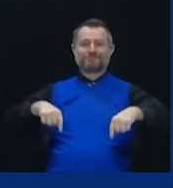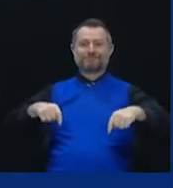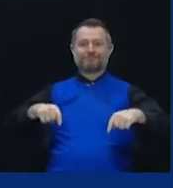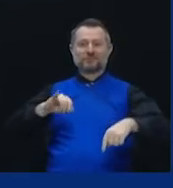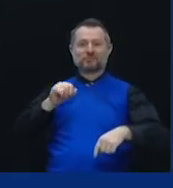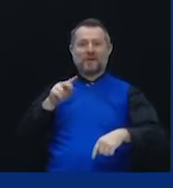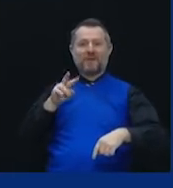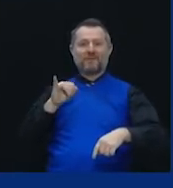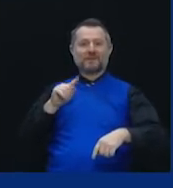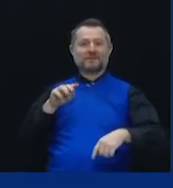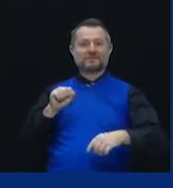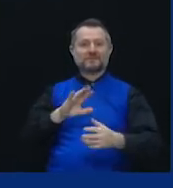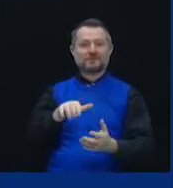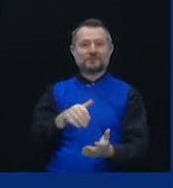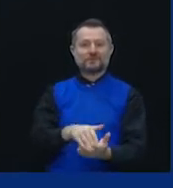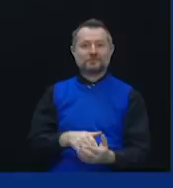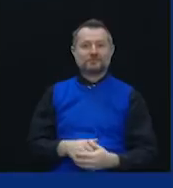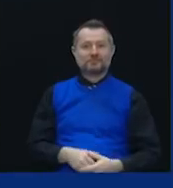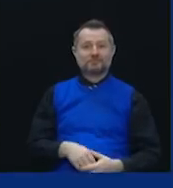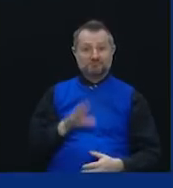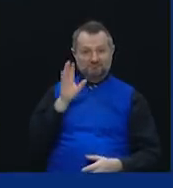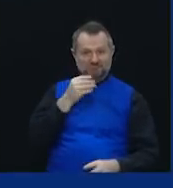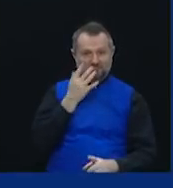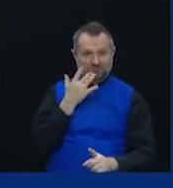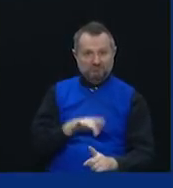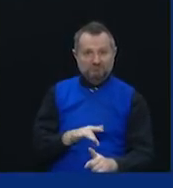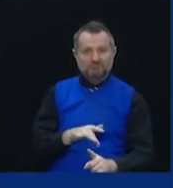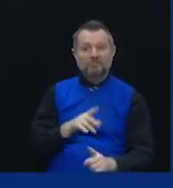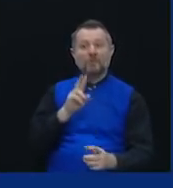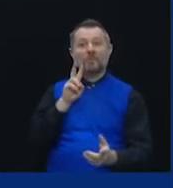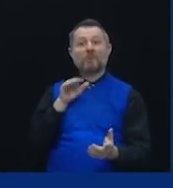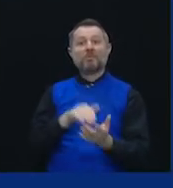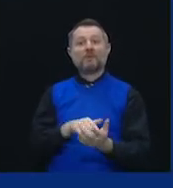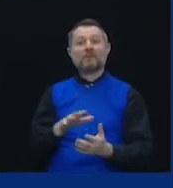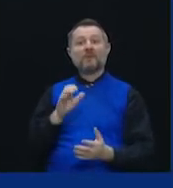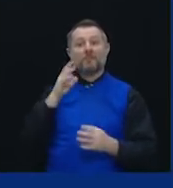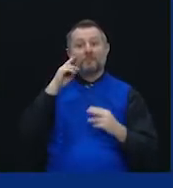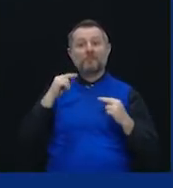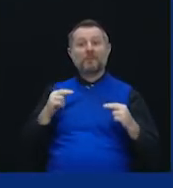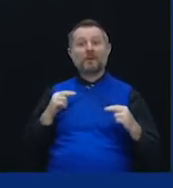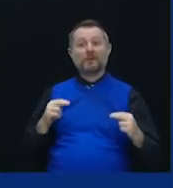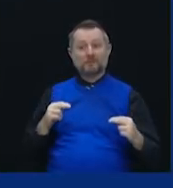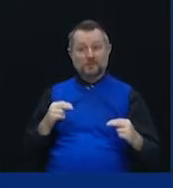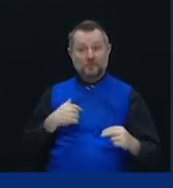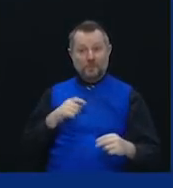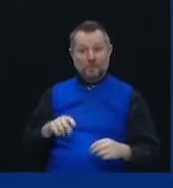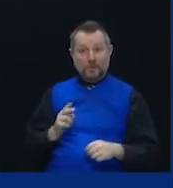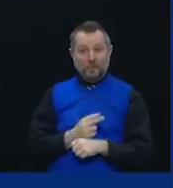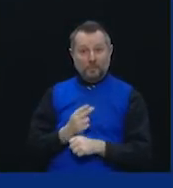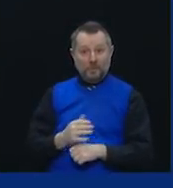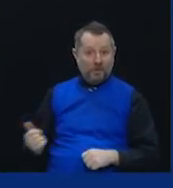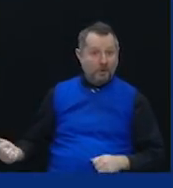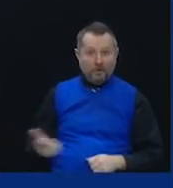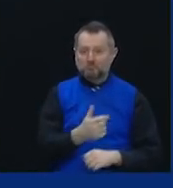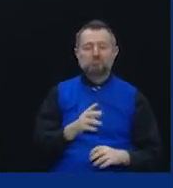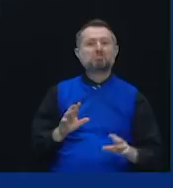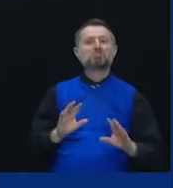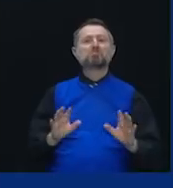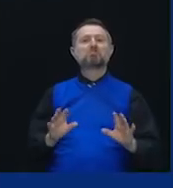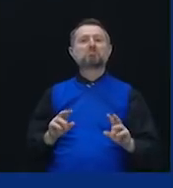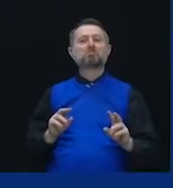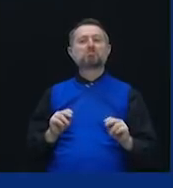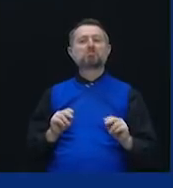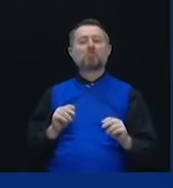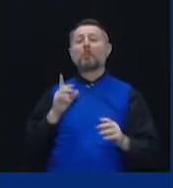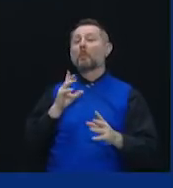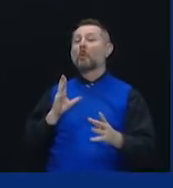Luckily, those 2,500 beds, we didn't need every one, but over 1,000 people came through